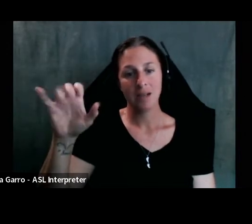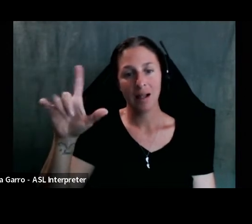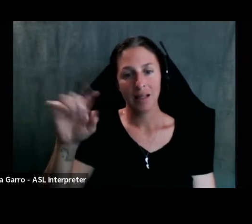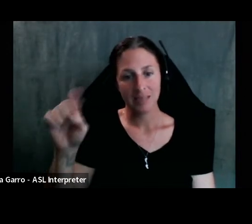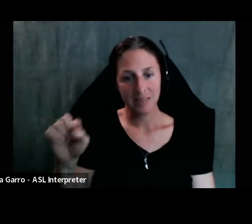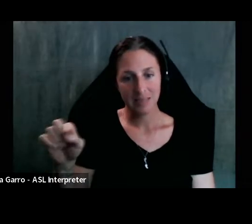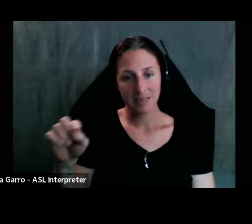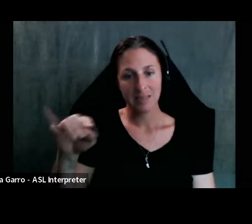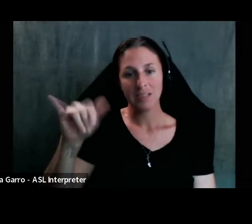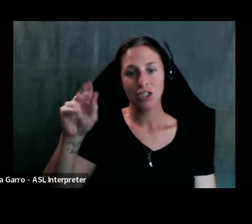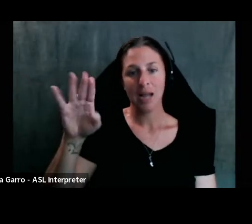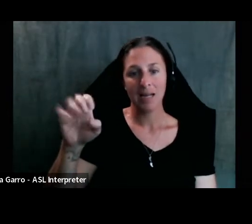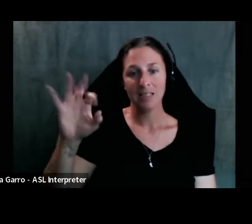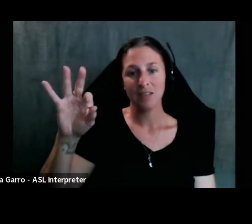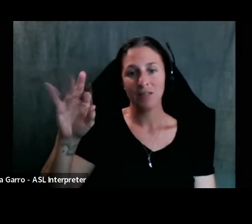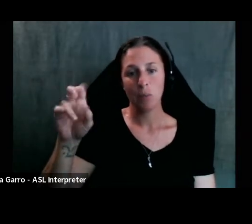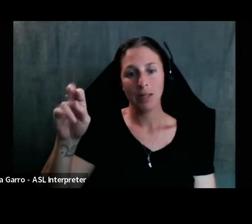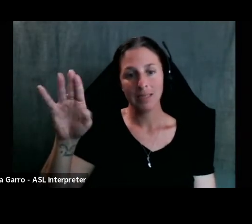Sophia Sun.